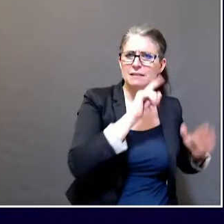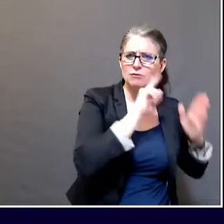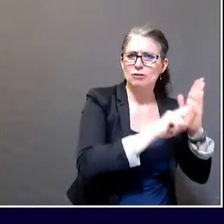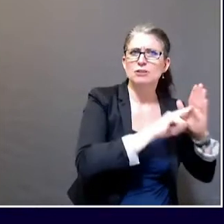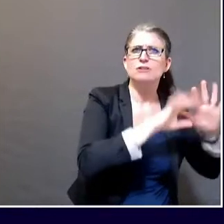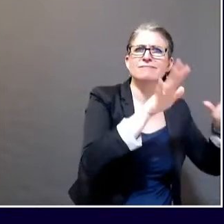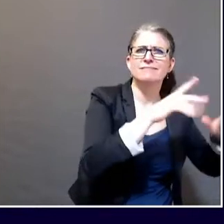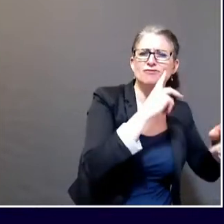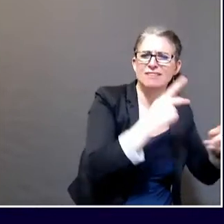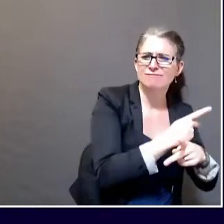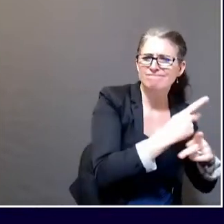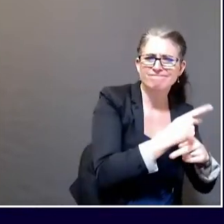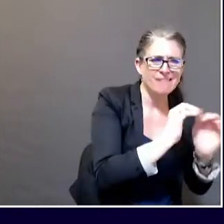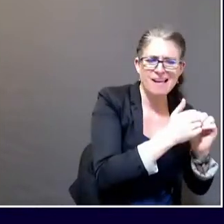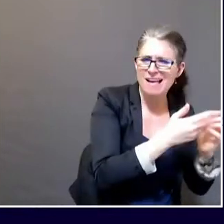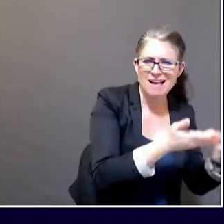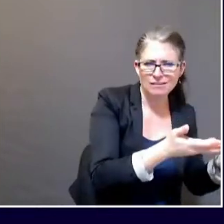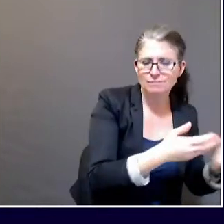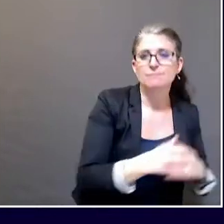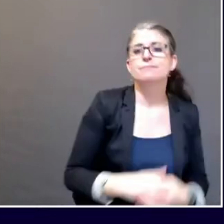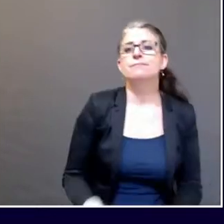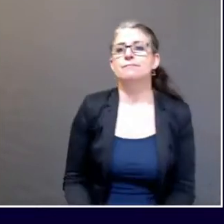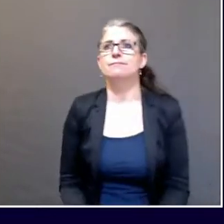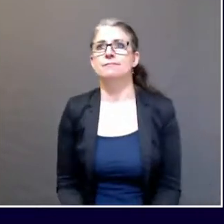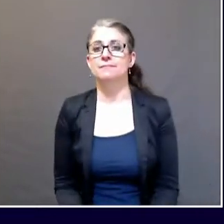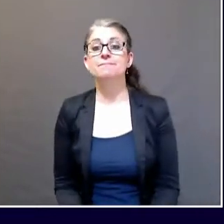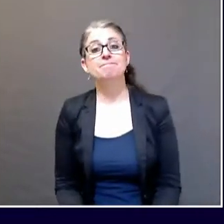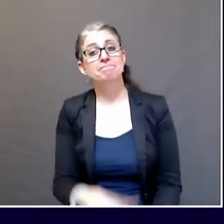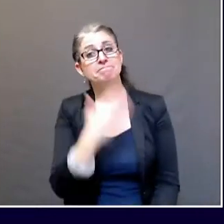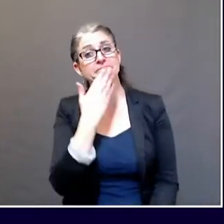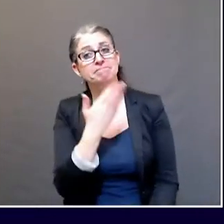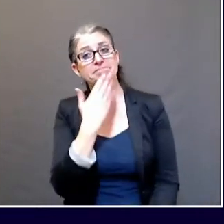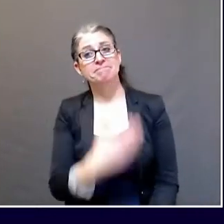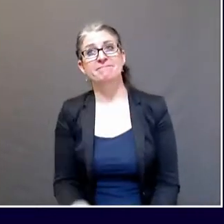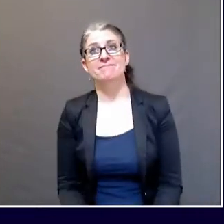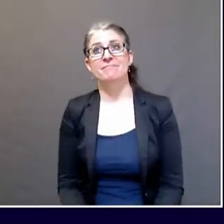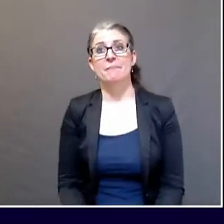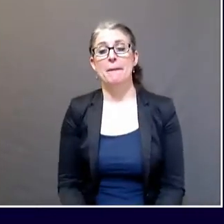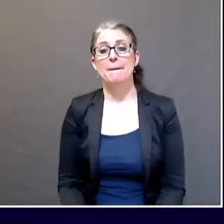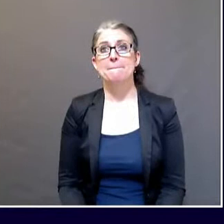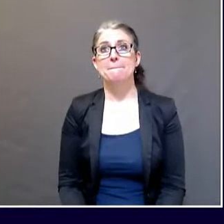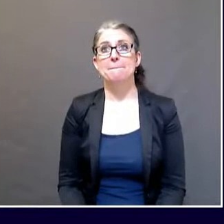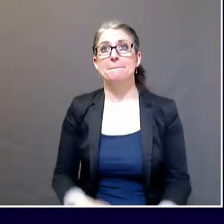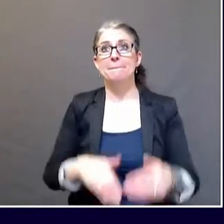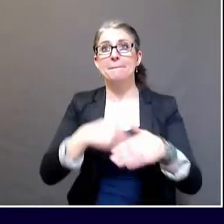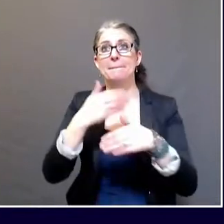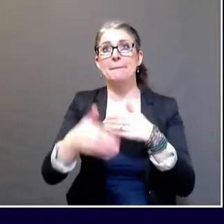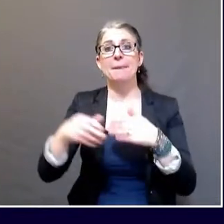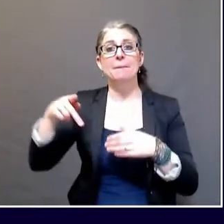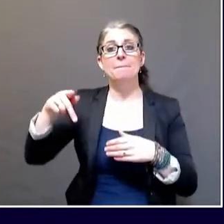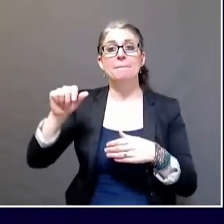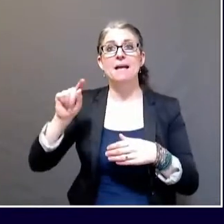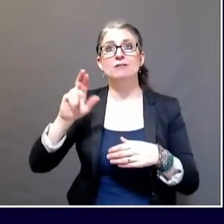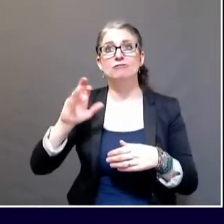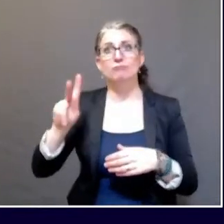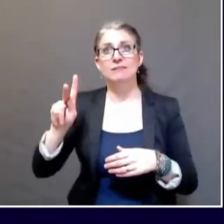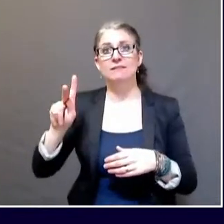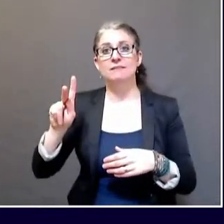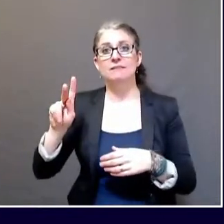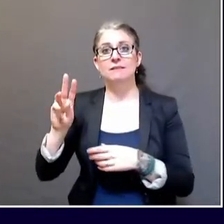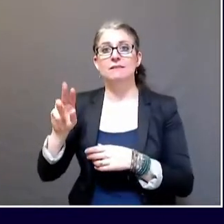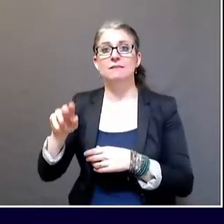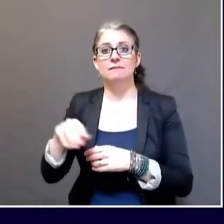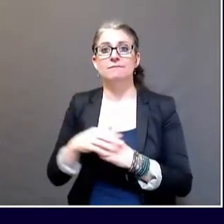Shah. That's all my questions. All right, thanks, Ann. I'm going to turn it over to Patrick Whittle next. Thank you very